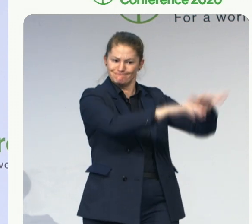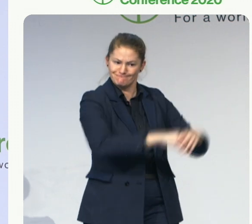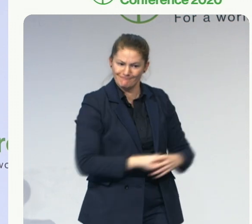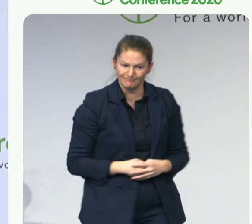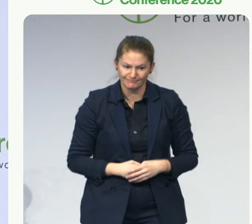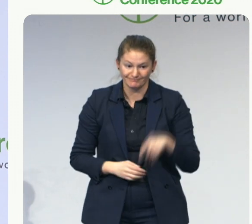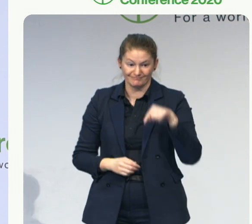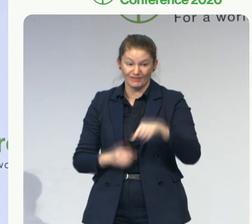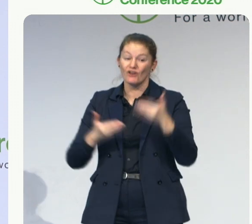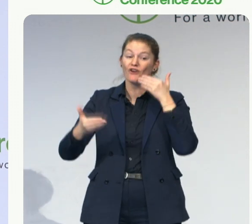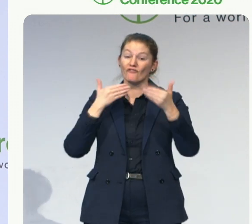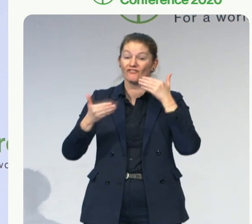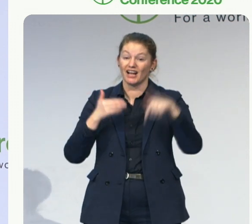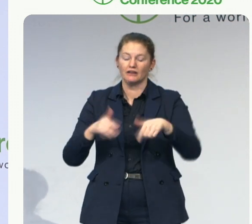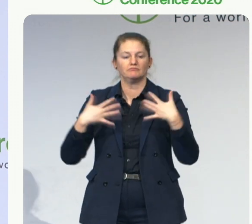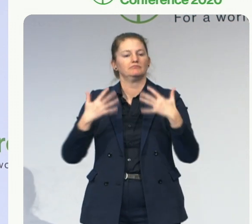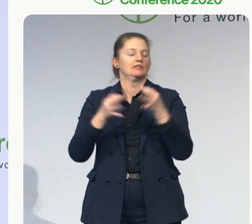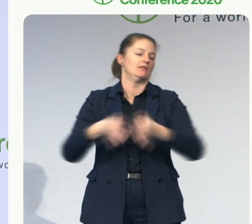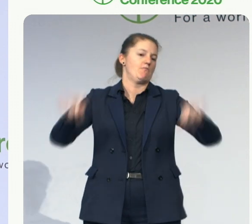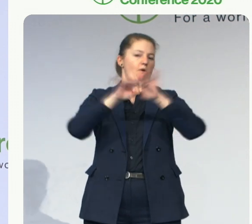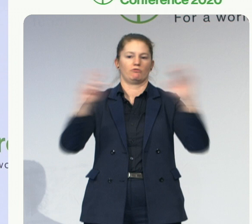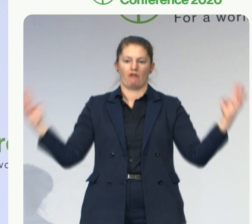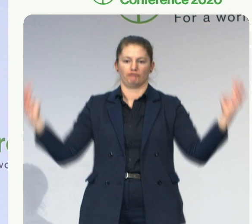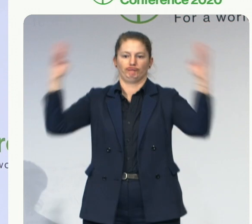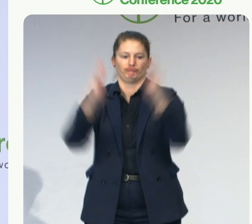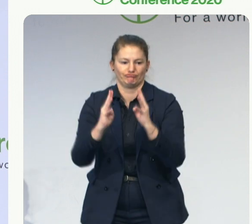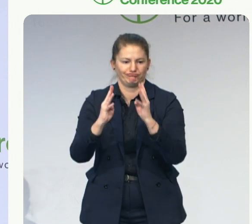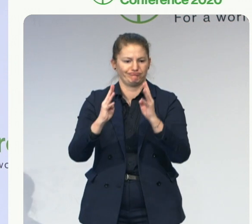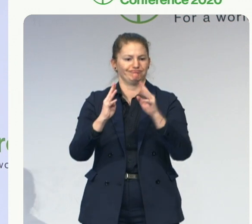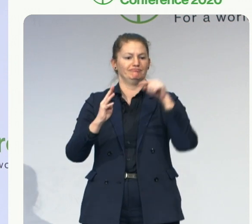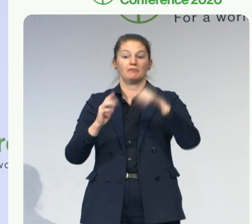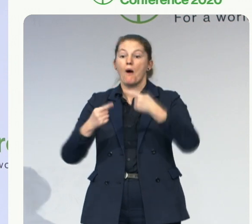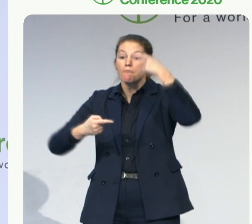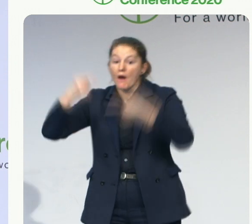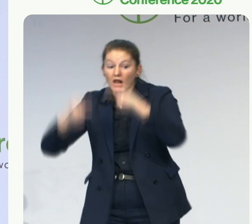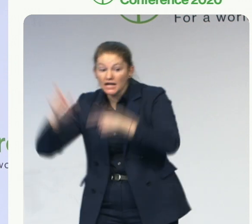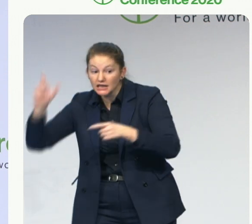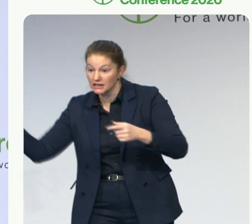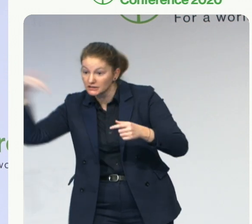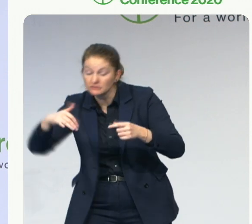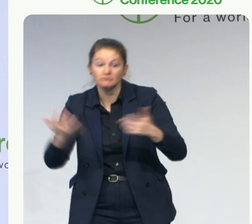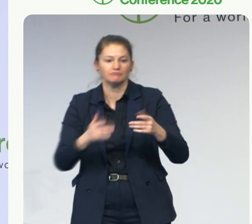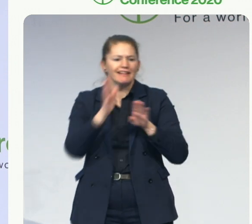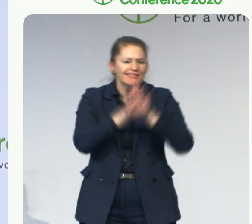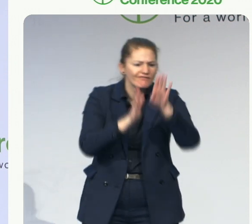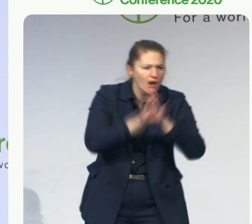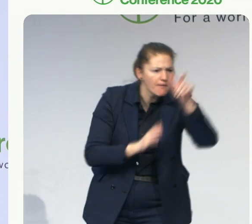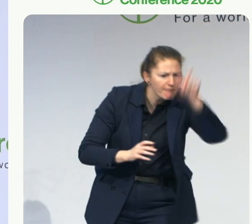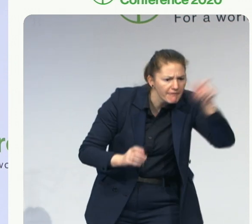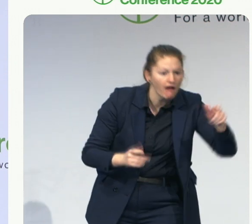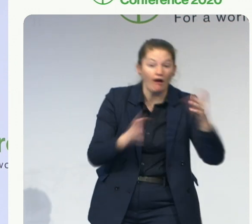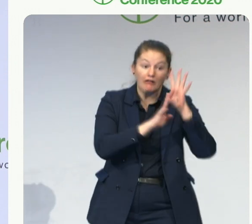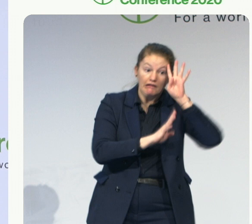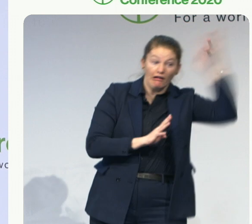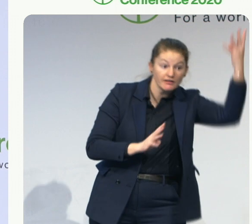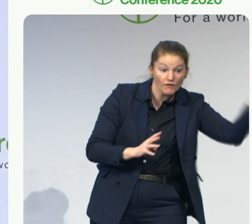politicians, UN and NGO organizations, mentors and foundations that be